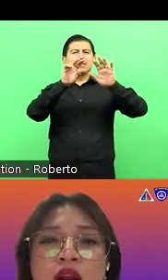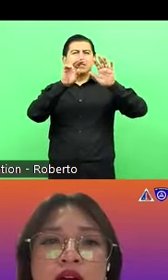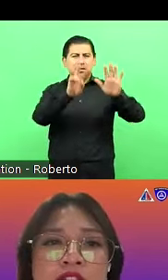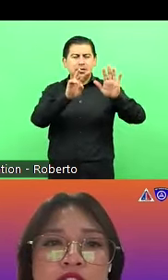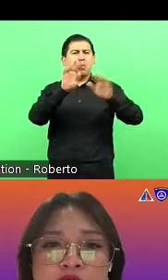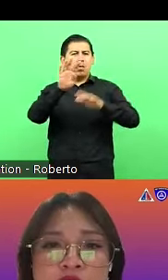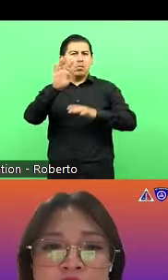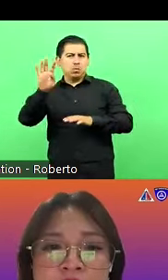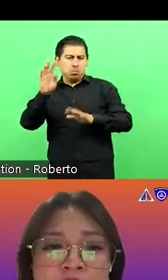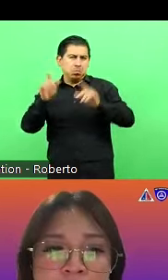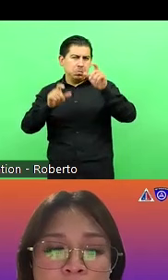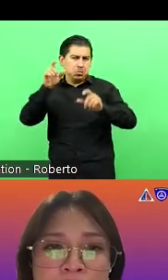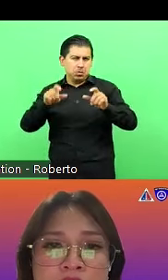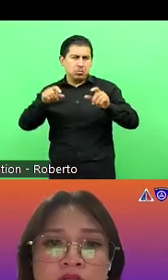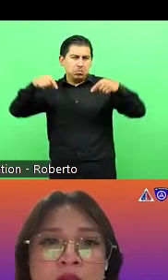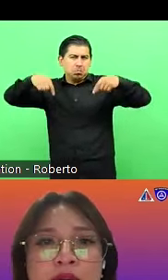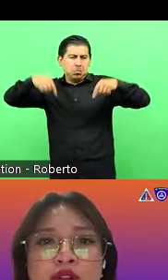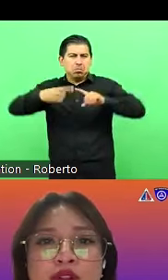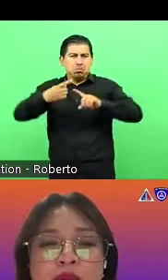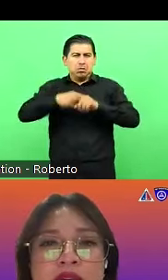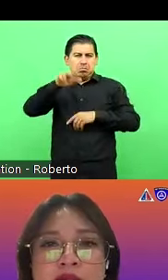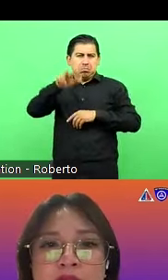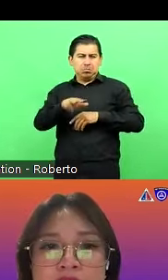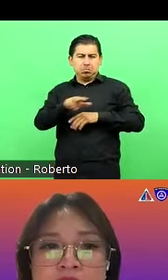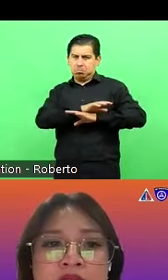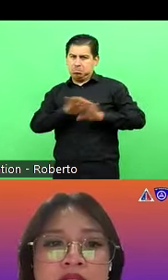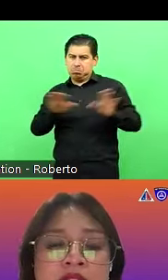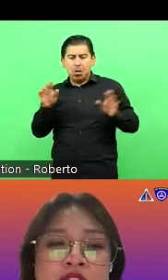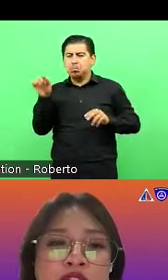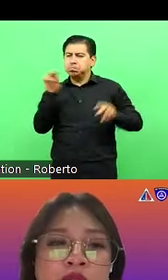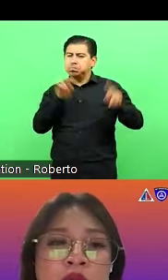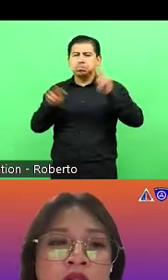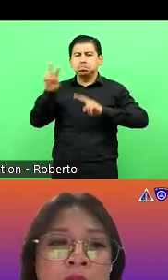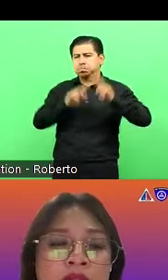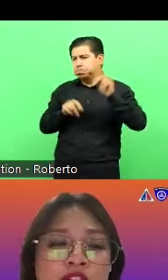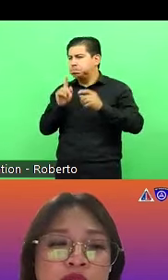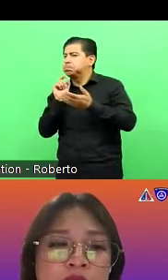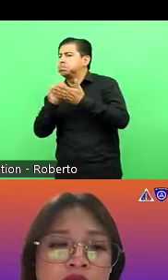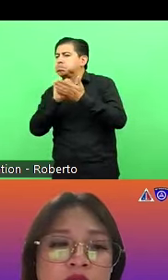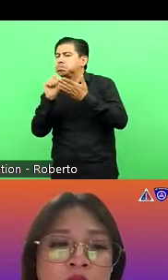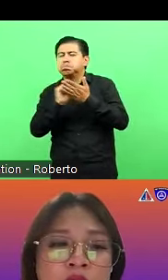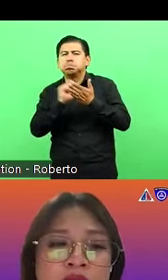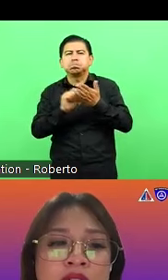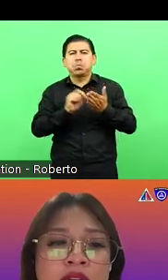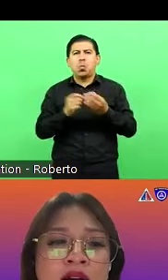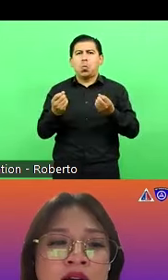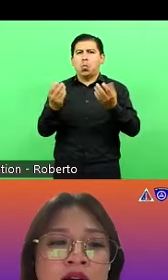to register and record persons with disability is through the issuance